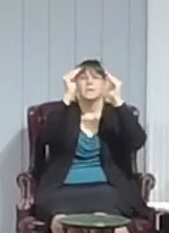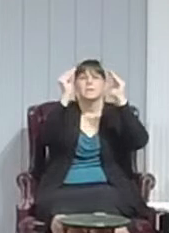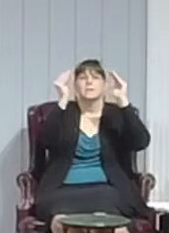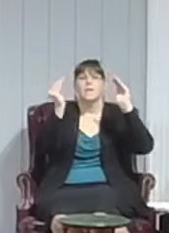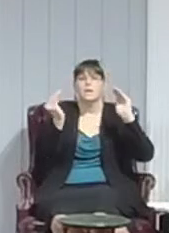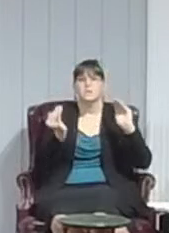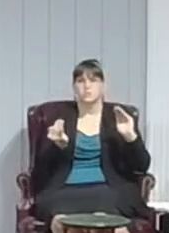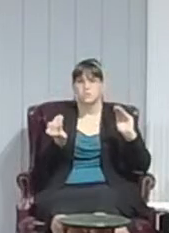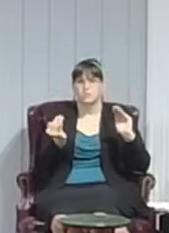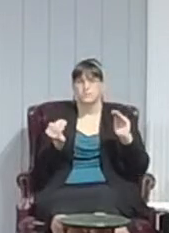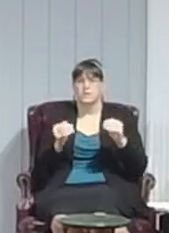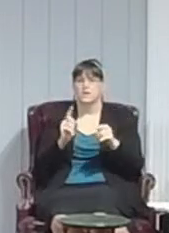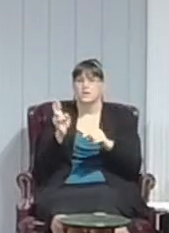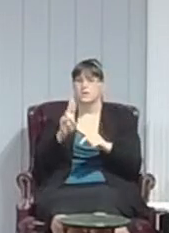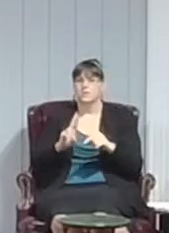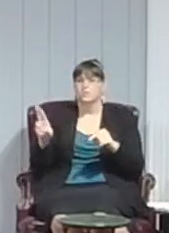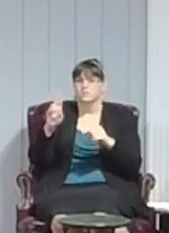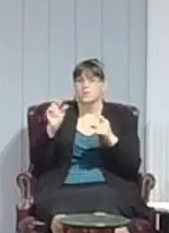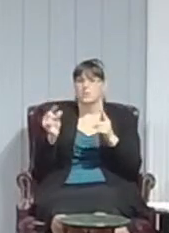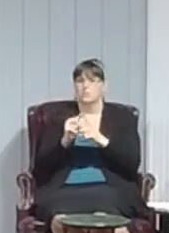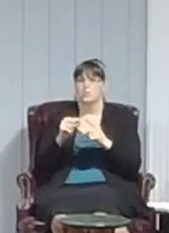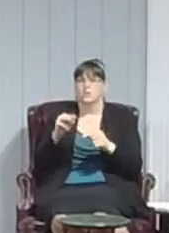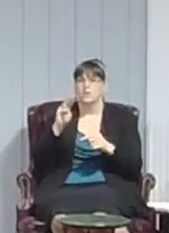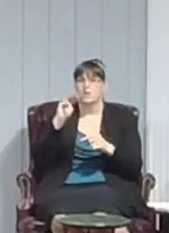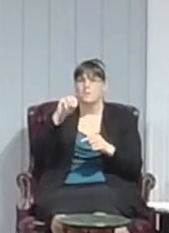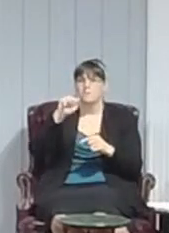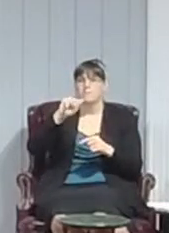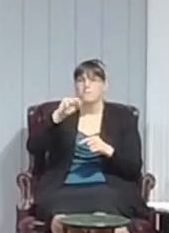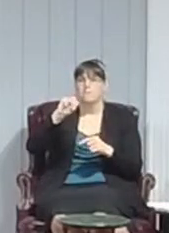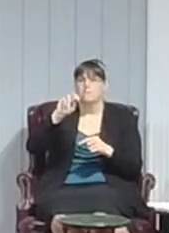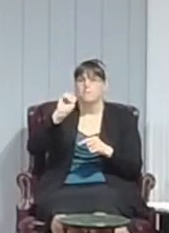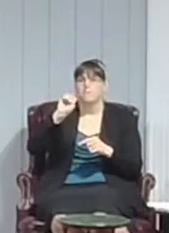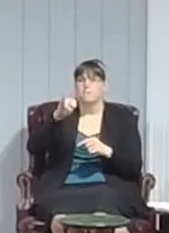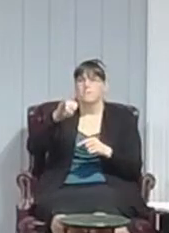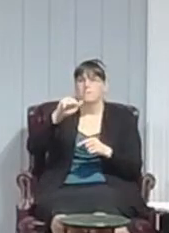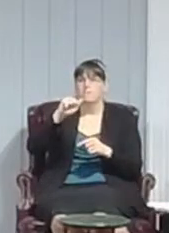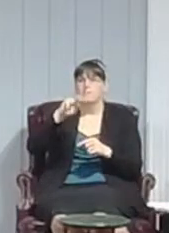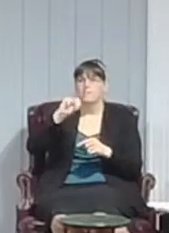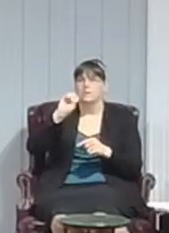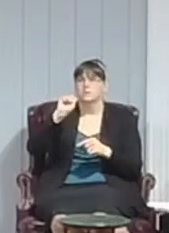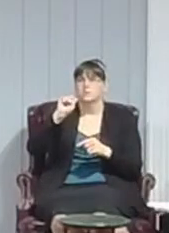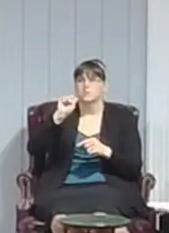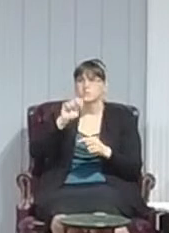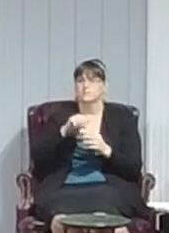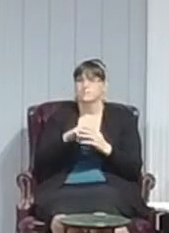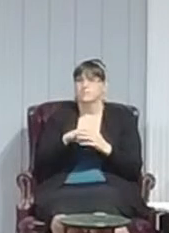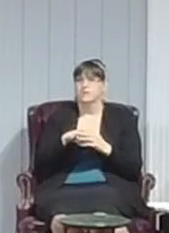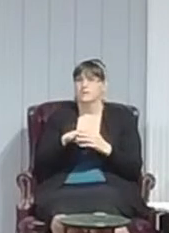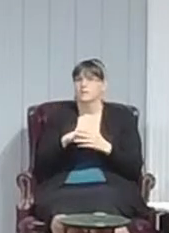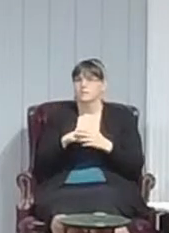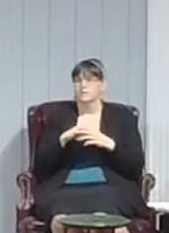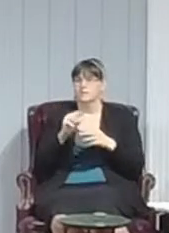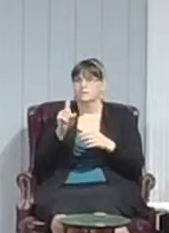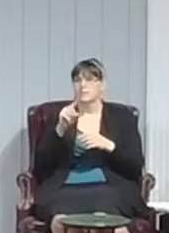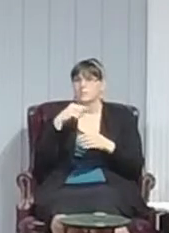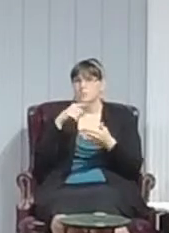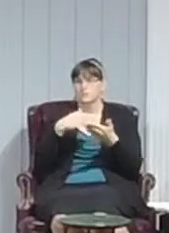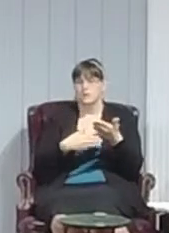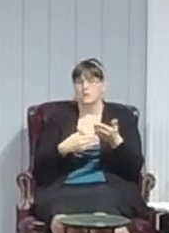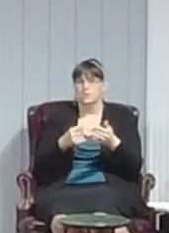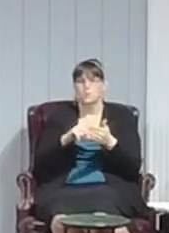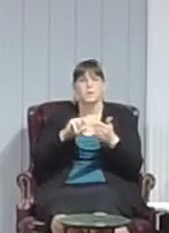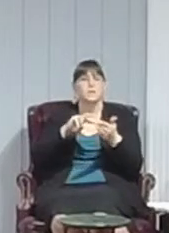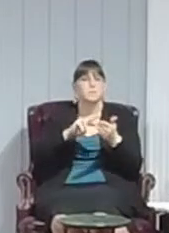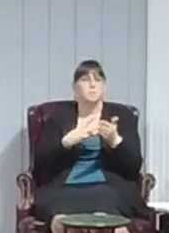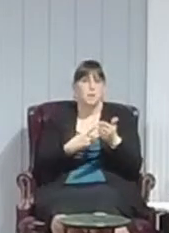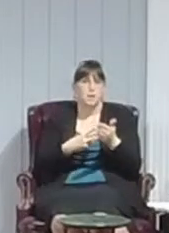the word mansion. So I spent a little time looking up that, you know, because someone will tell you, if you do much studying, someone will tell you, well, what he really meant